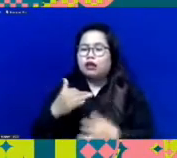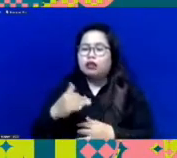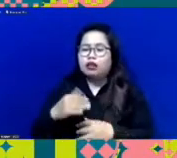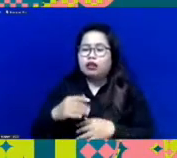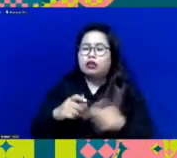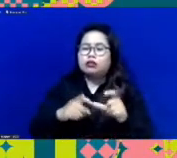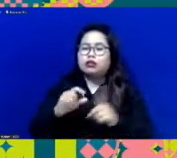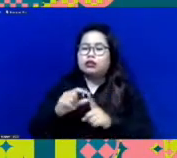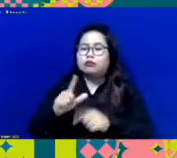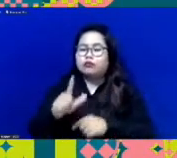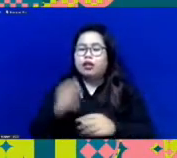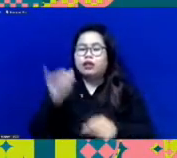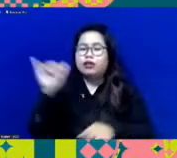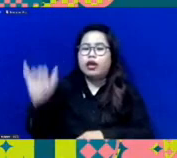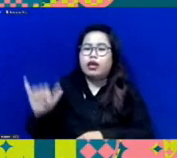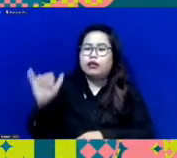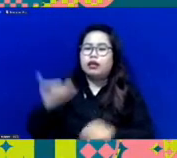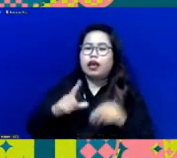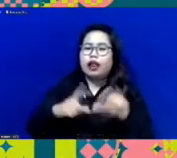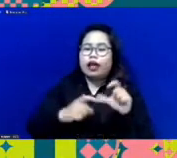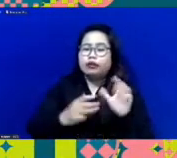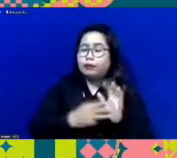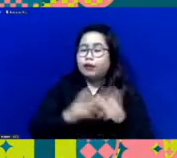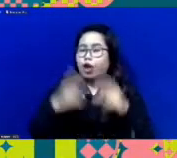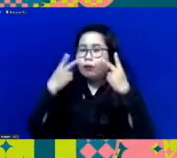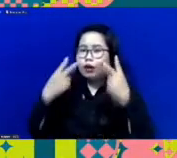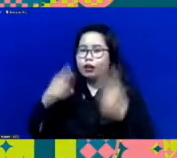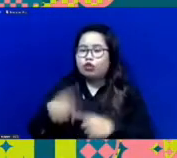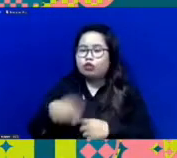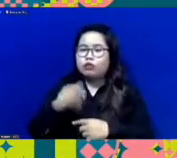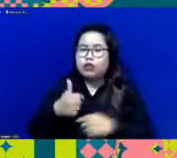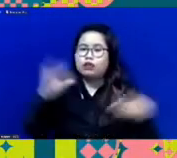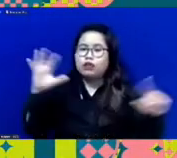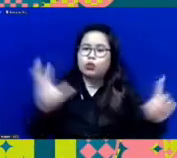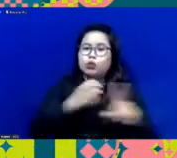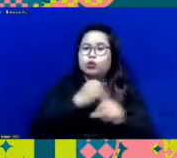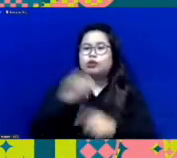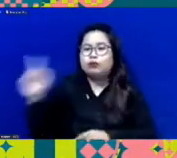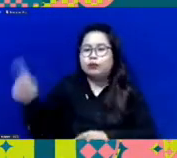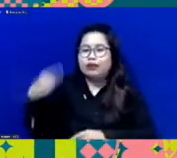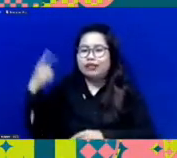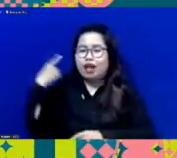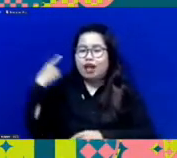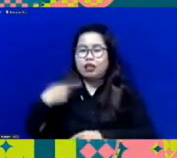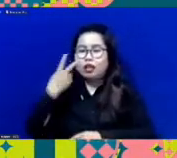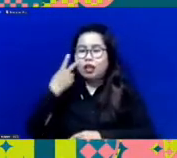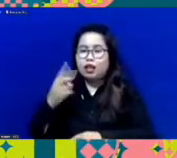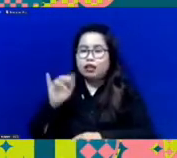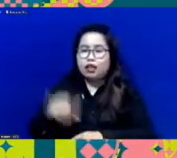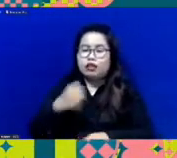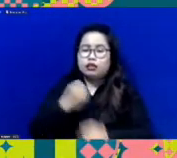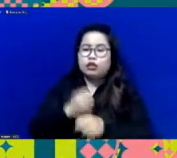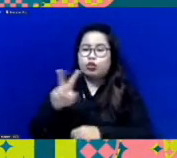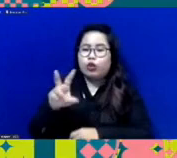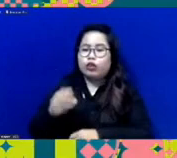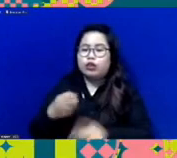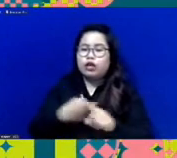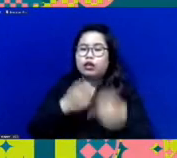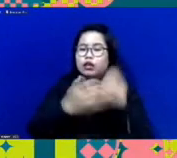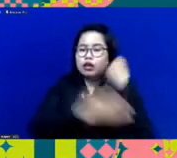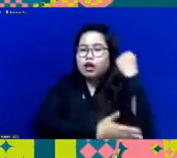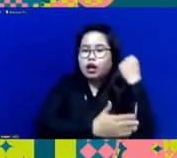within governments, like literally as the G20 goes from country to country, Italy last year, Indonesia this year, India next